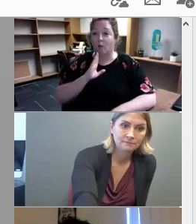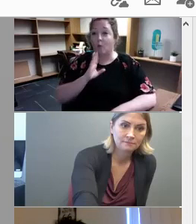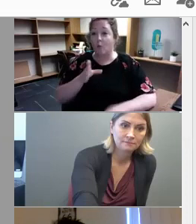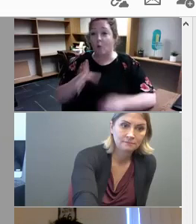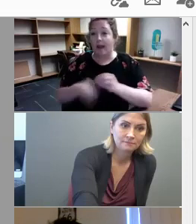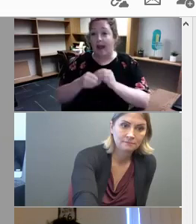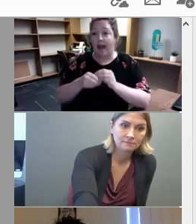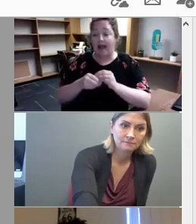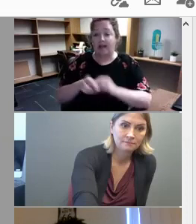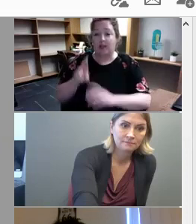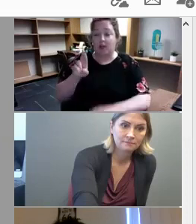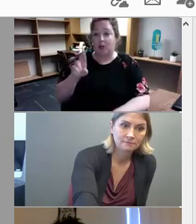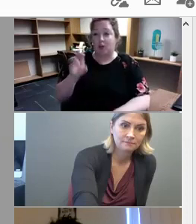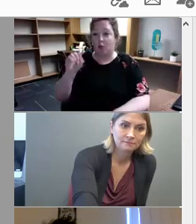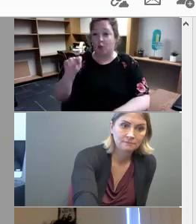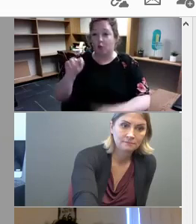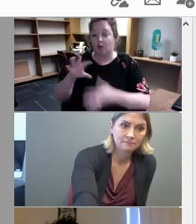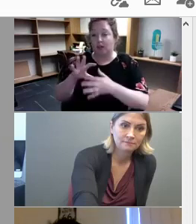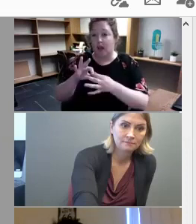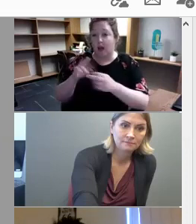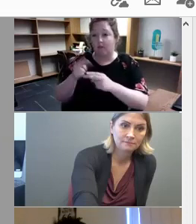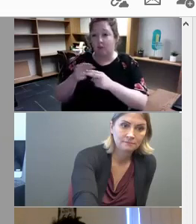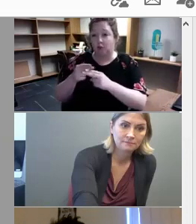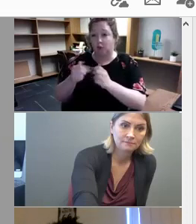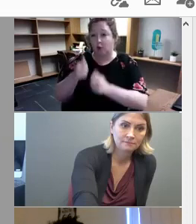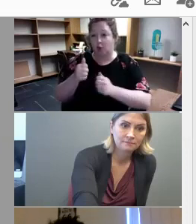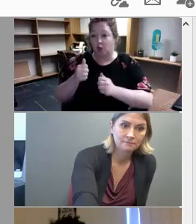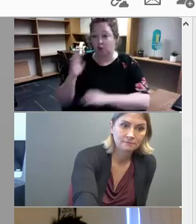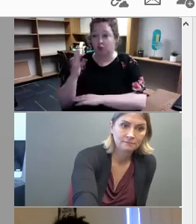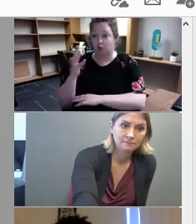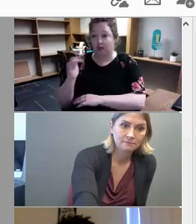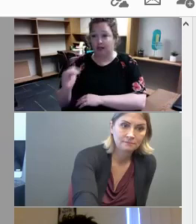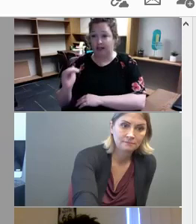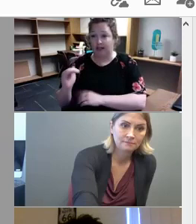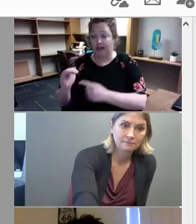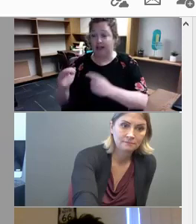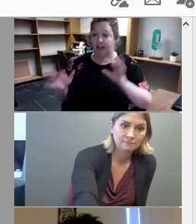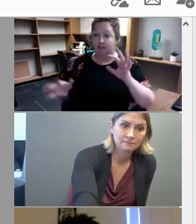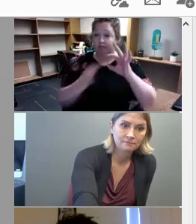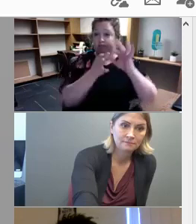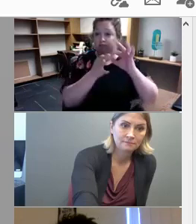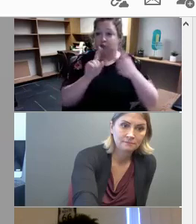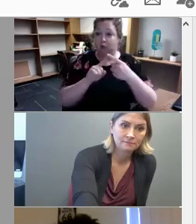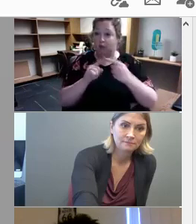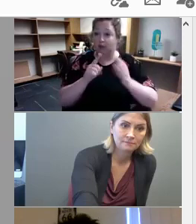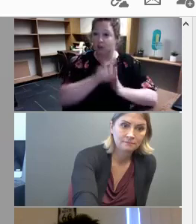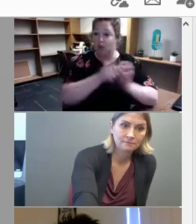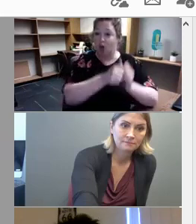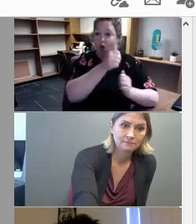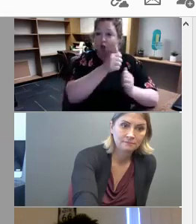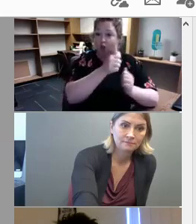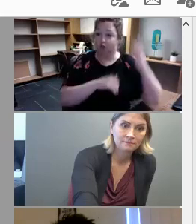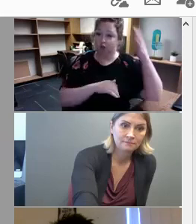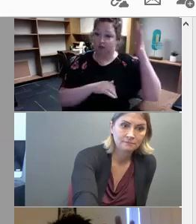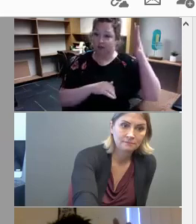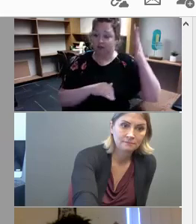of the shorter tree point to the taller tree point to keep, as you say, a flatter tree. The overall height